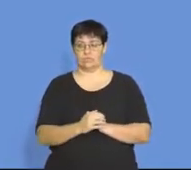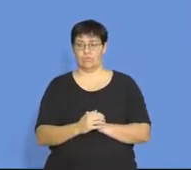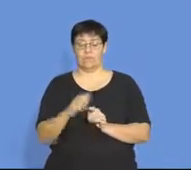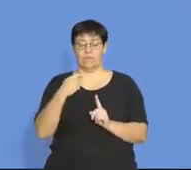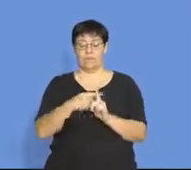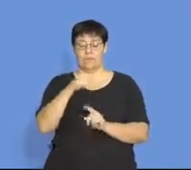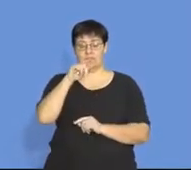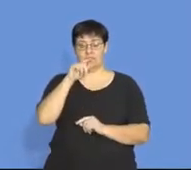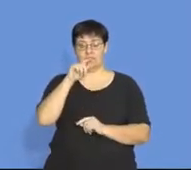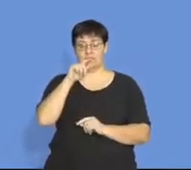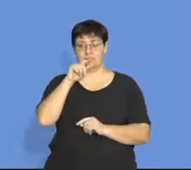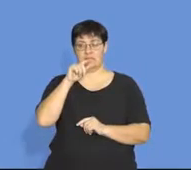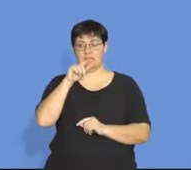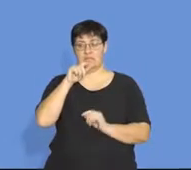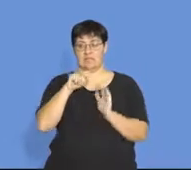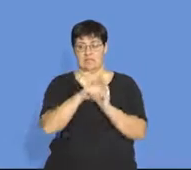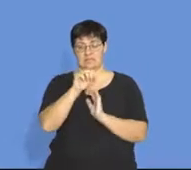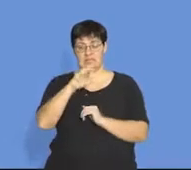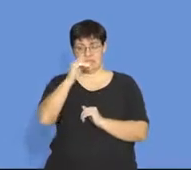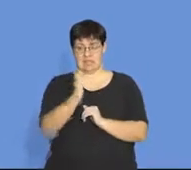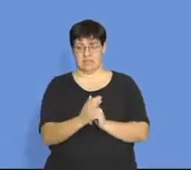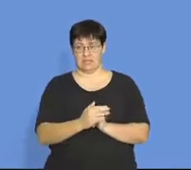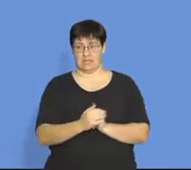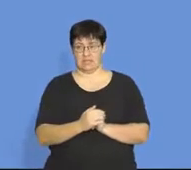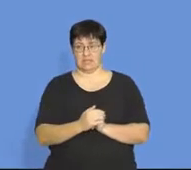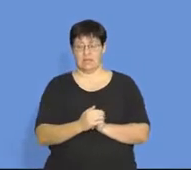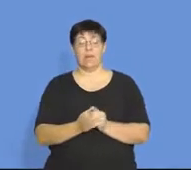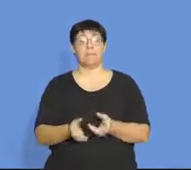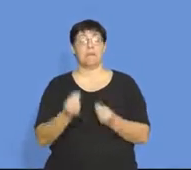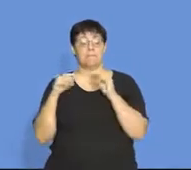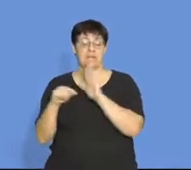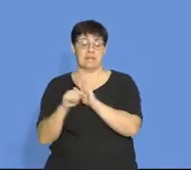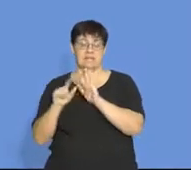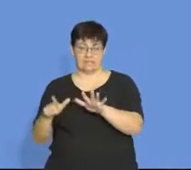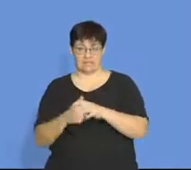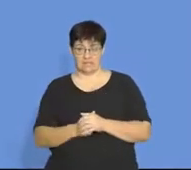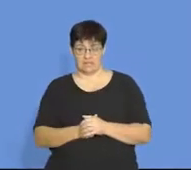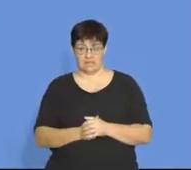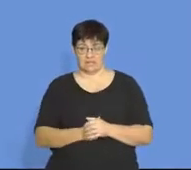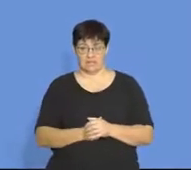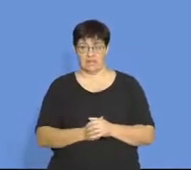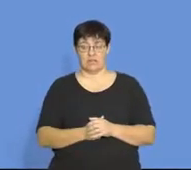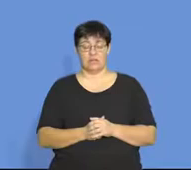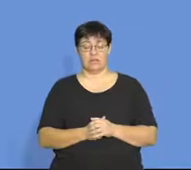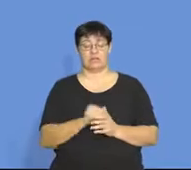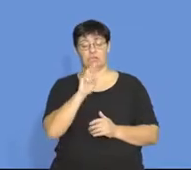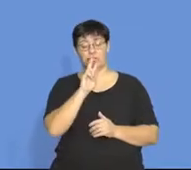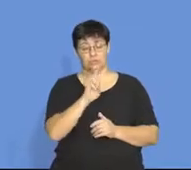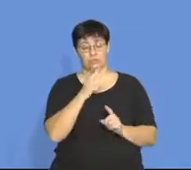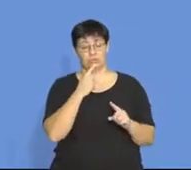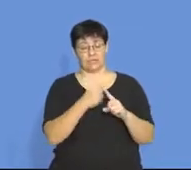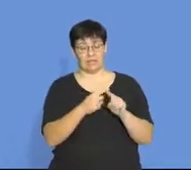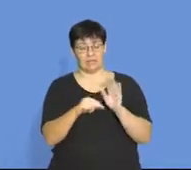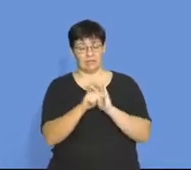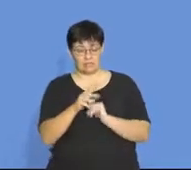2 plus negative 3. It must give me negative 7, right? 2 multiplied